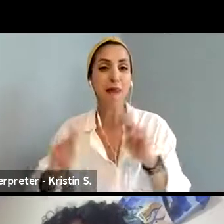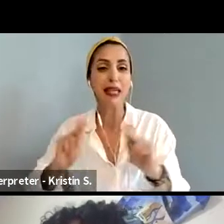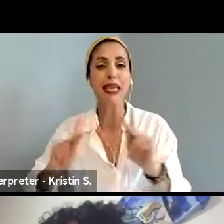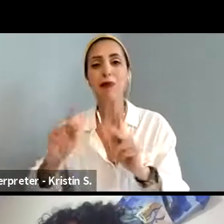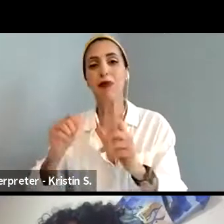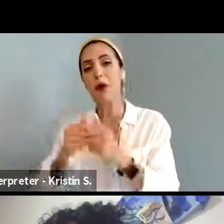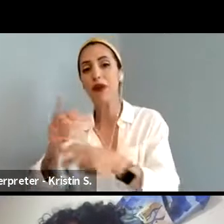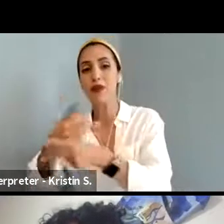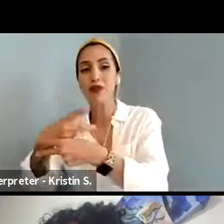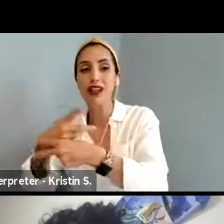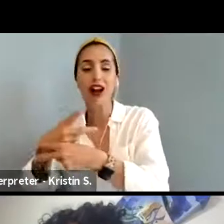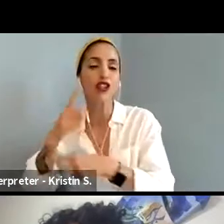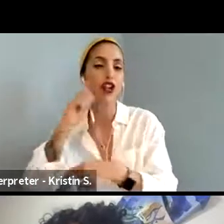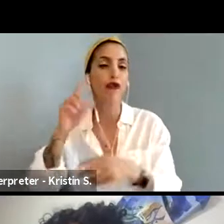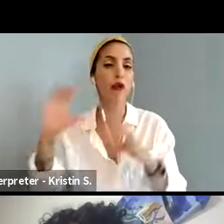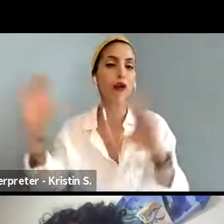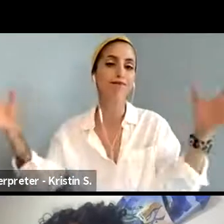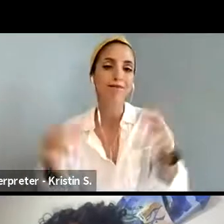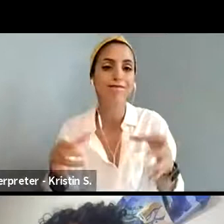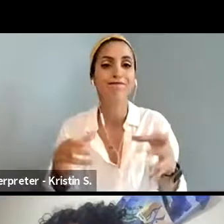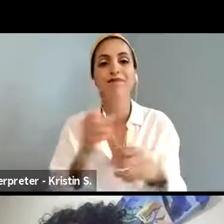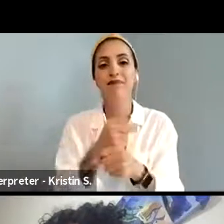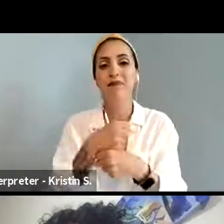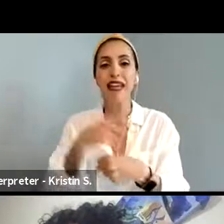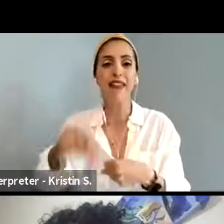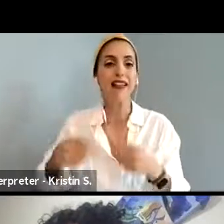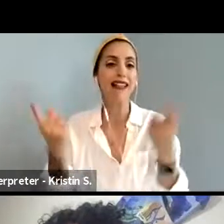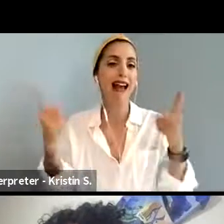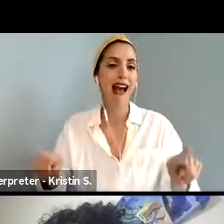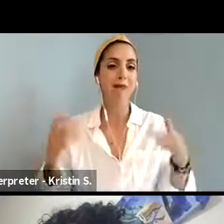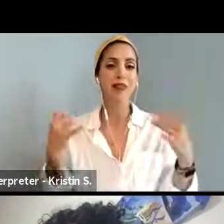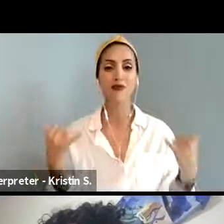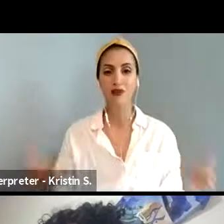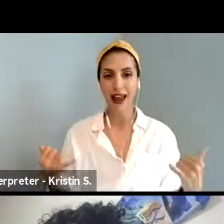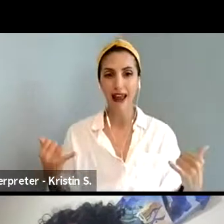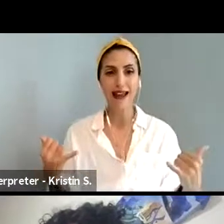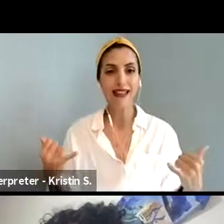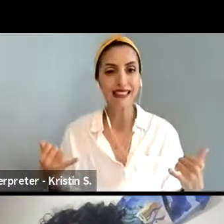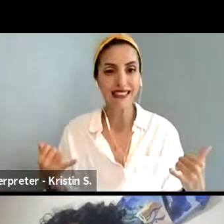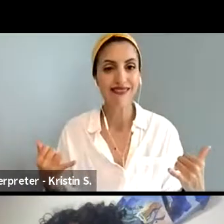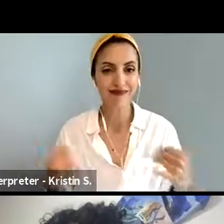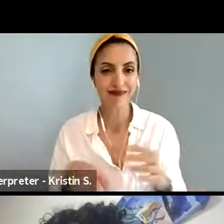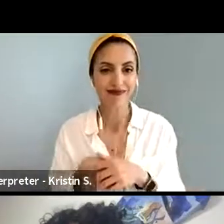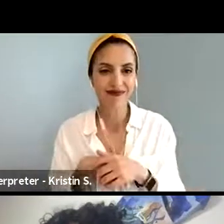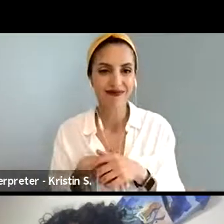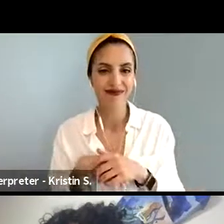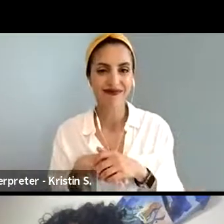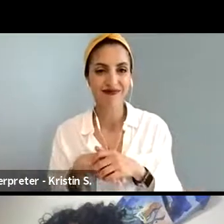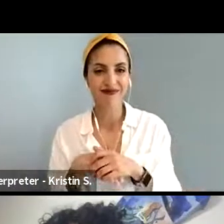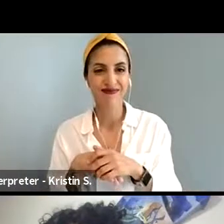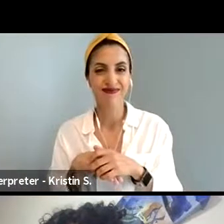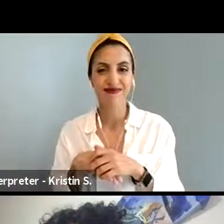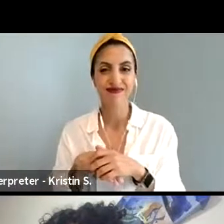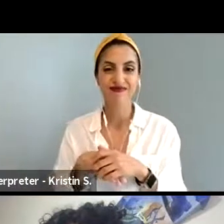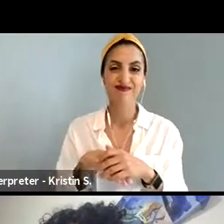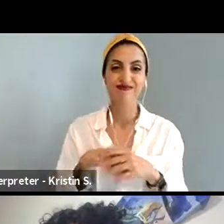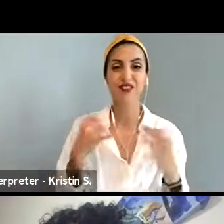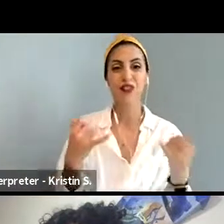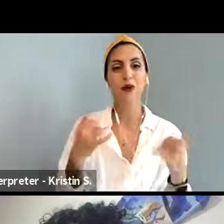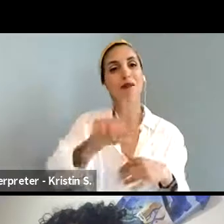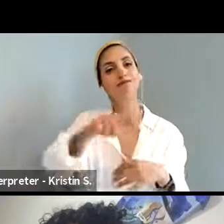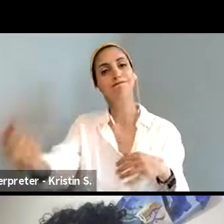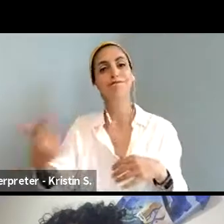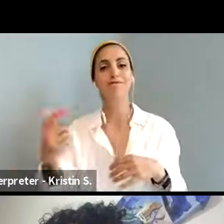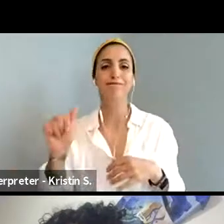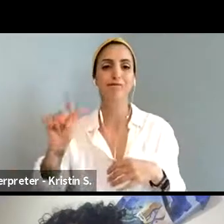for bringing us together and making sure that this comes off well. So I will turn it over to Alexis